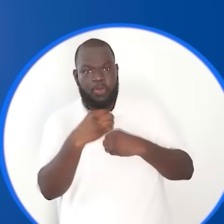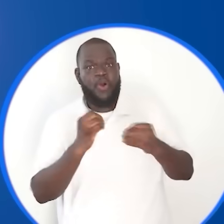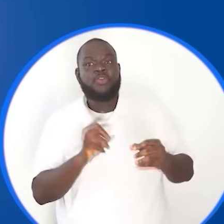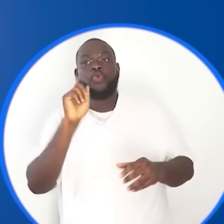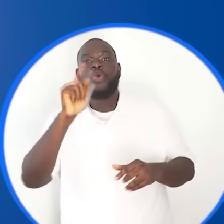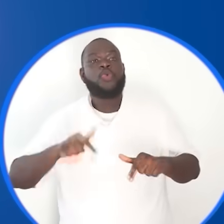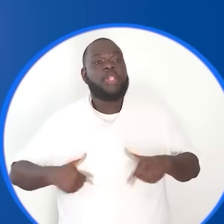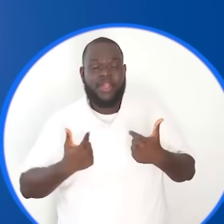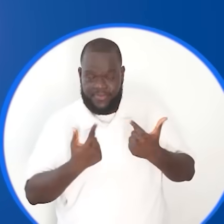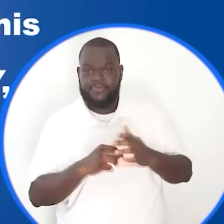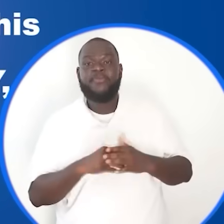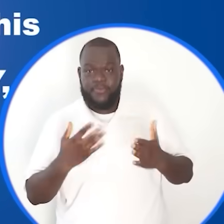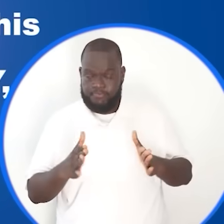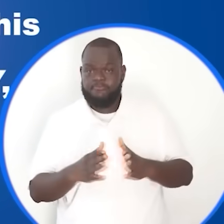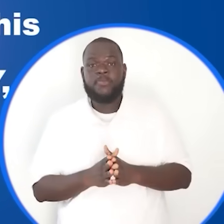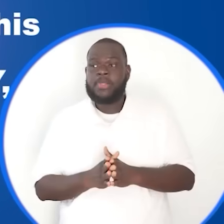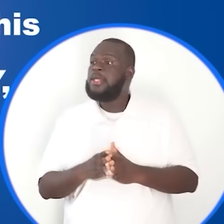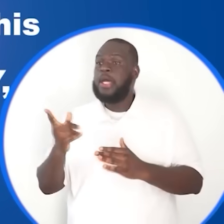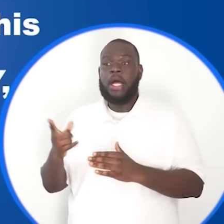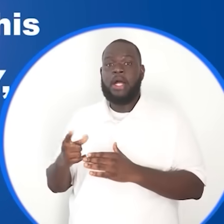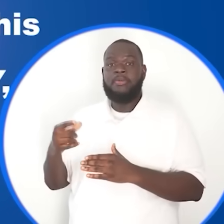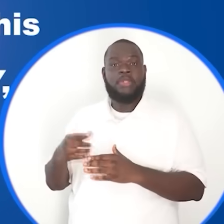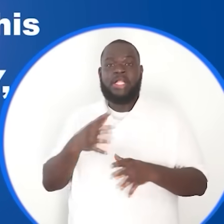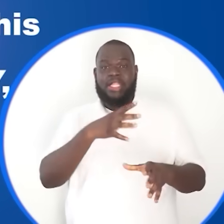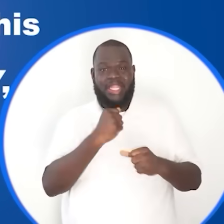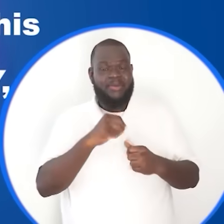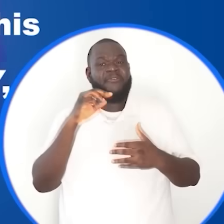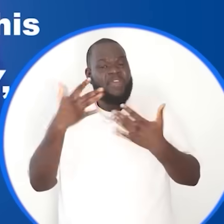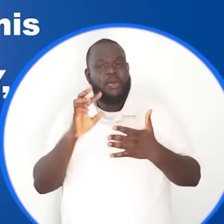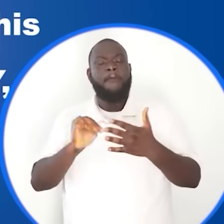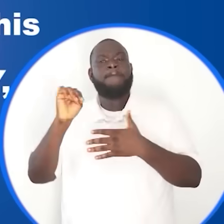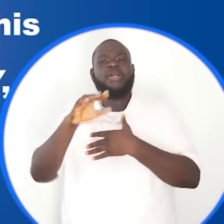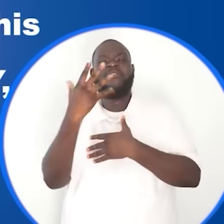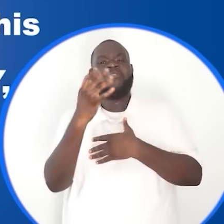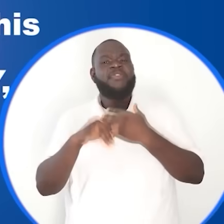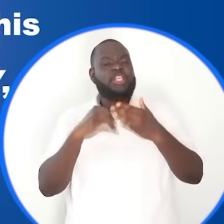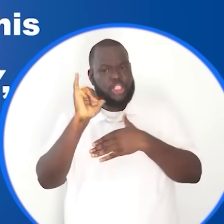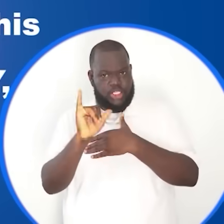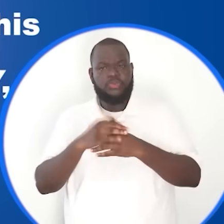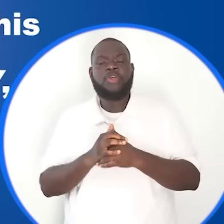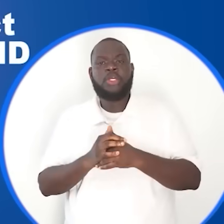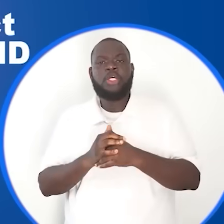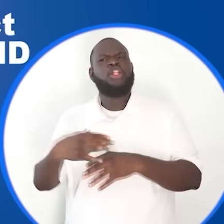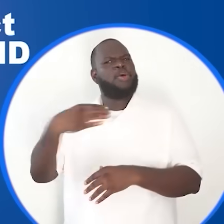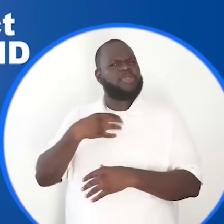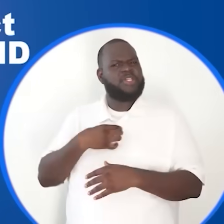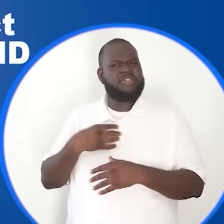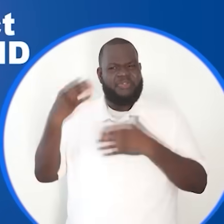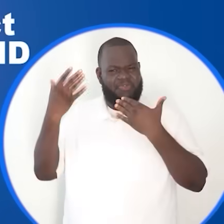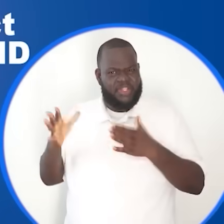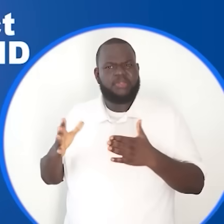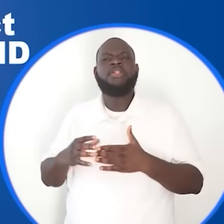area of residence to do so. The claims aspect of this exercise will end on Monday, the 15th of January, 2020. The